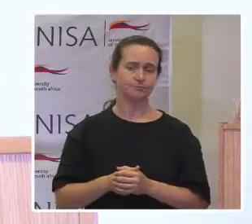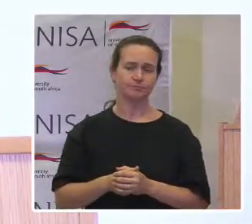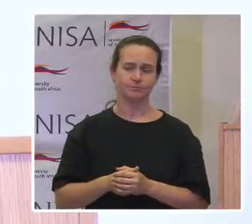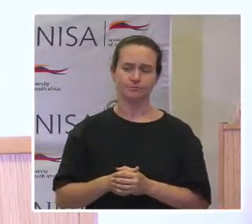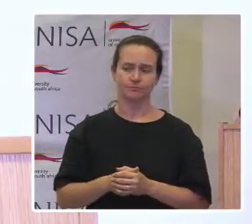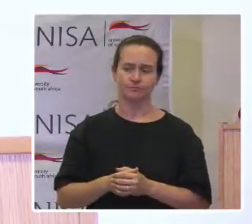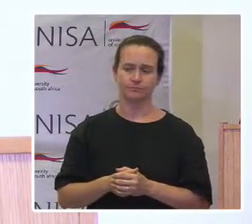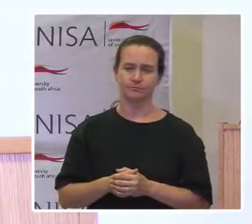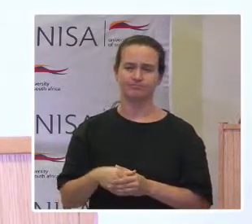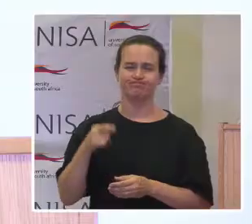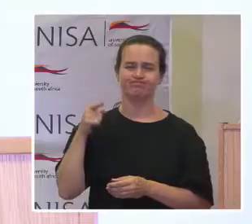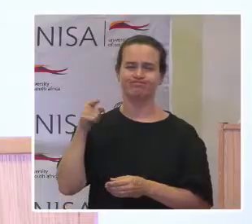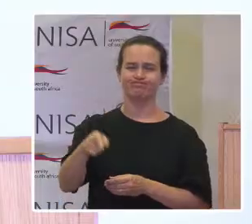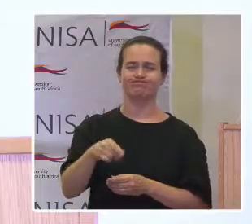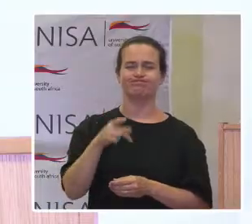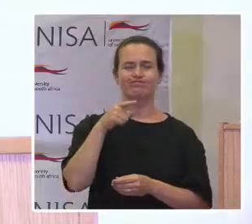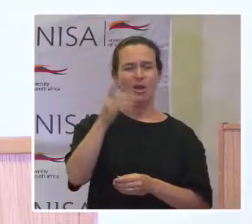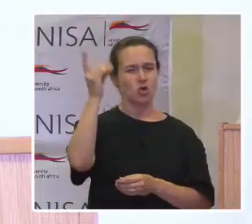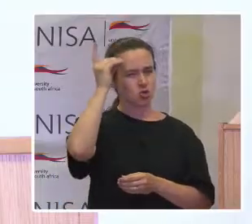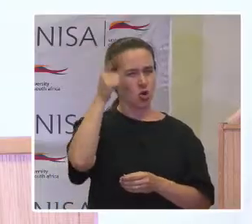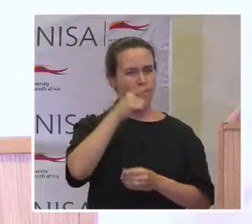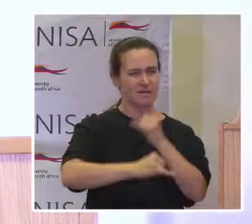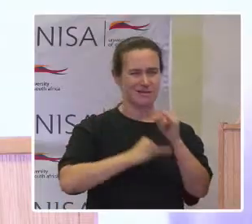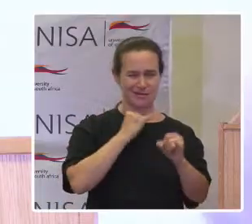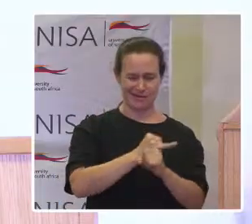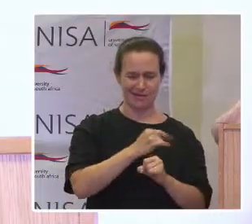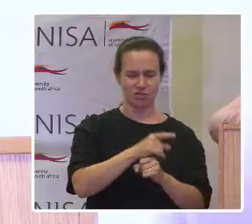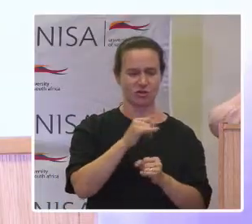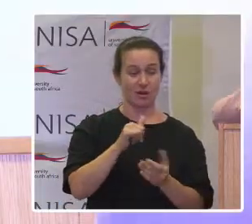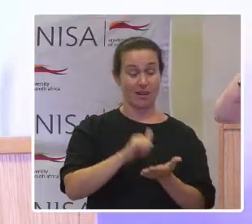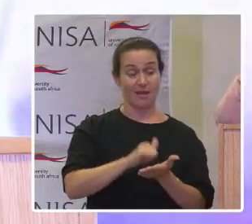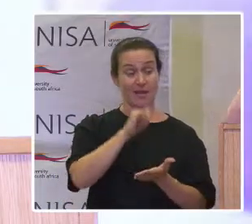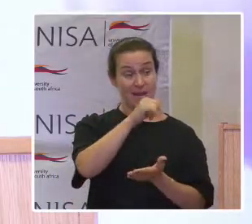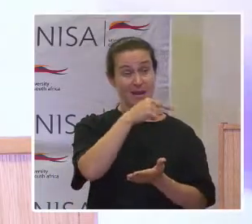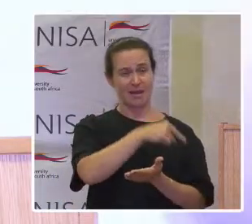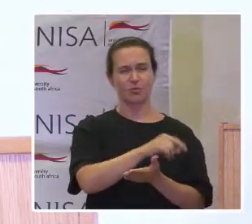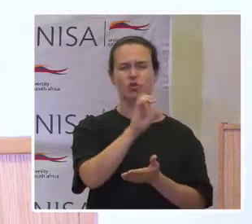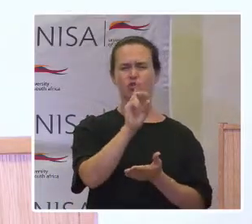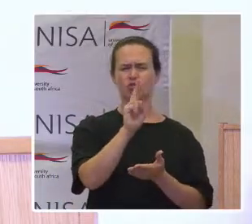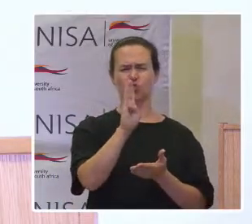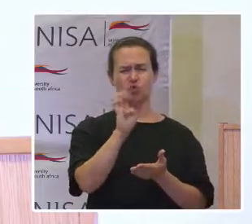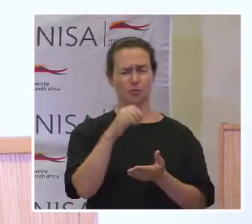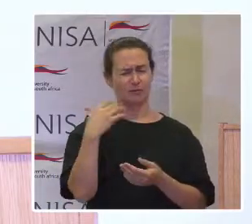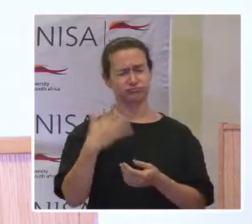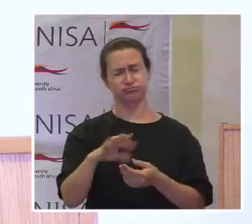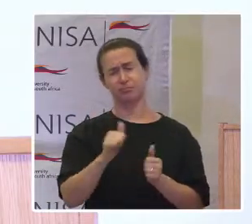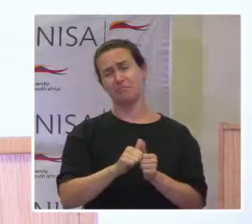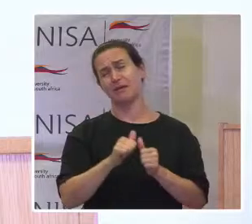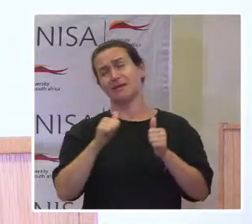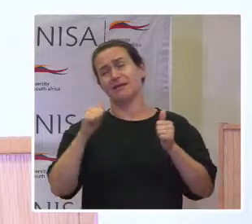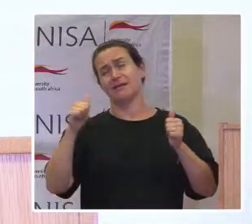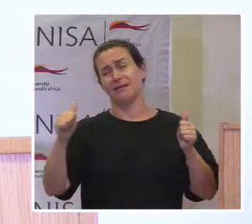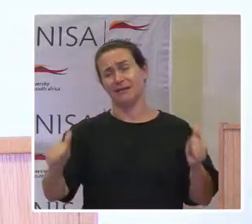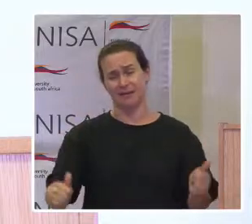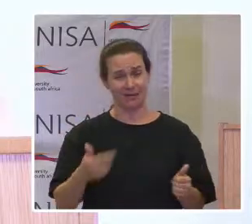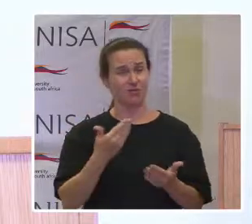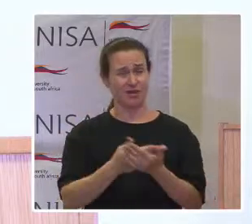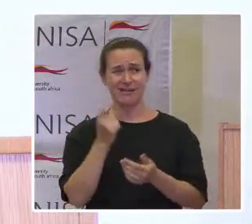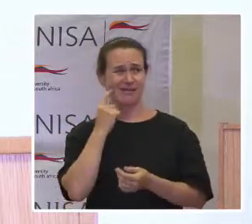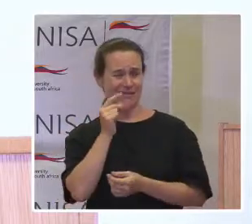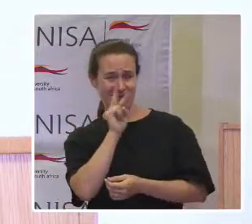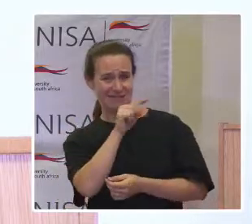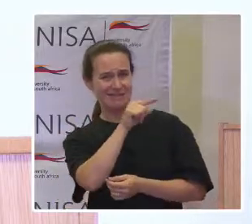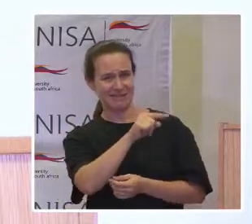to King Shaka International, I'm telling you that Dube thing is so big, you cannot miss it. So why are we